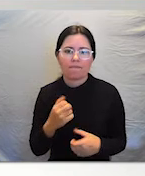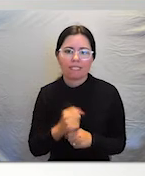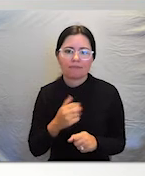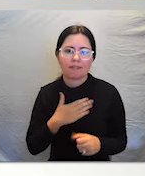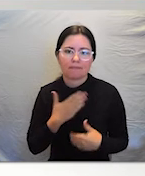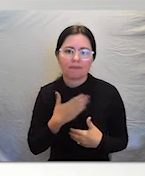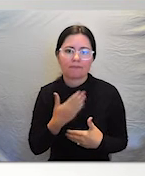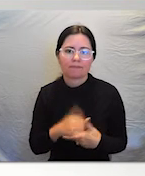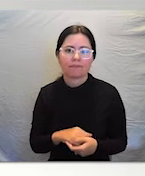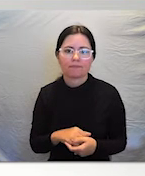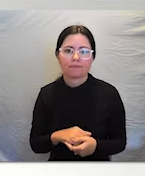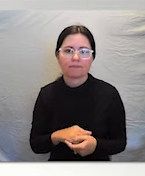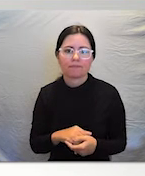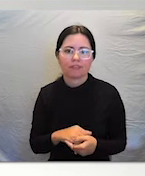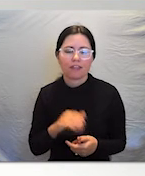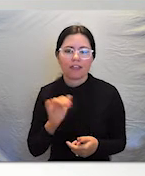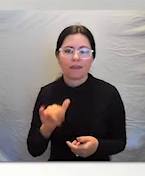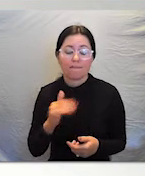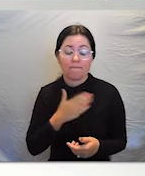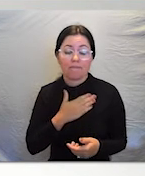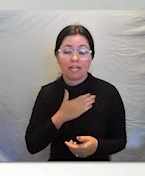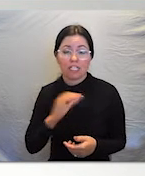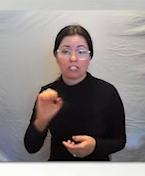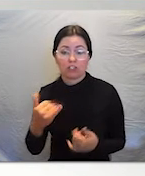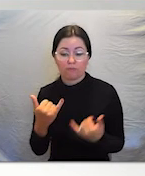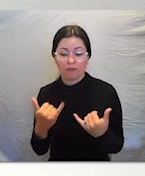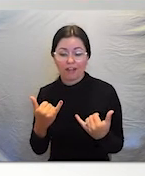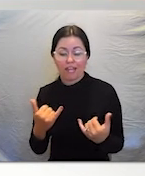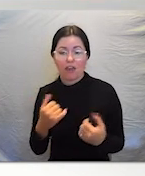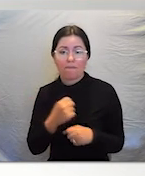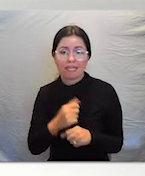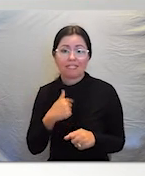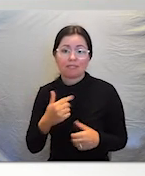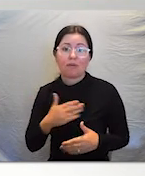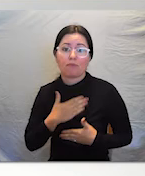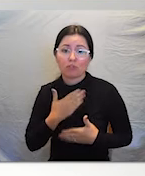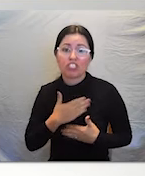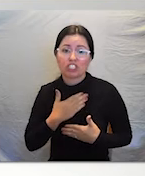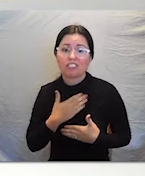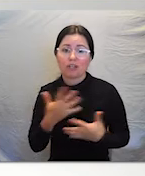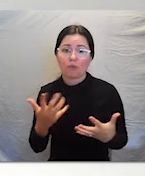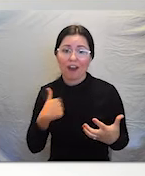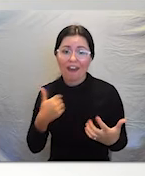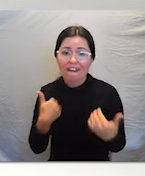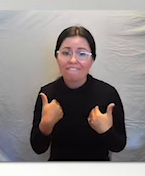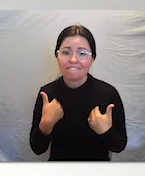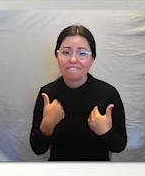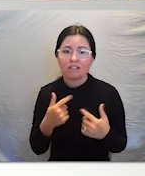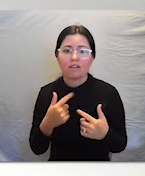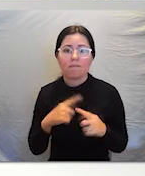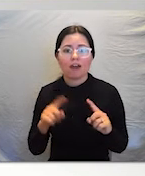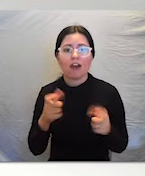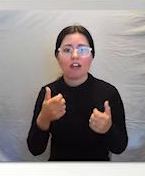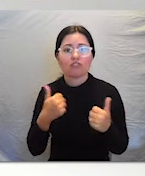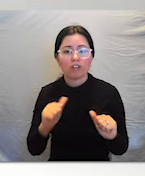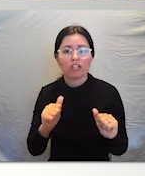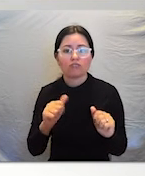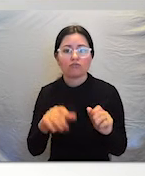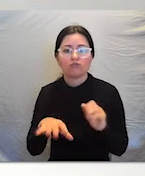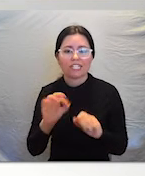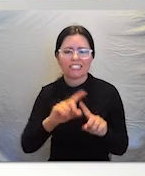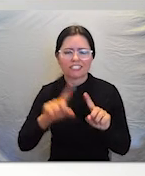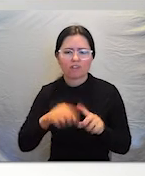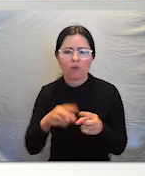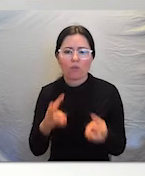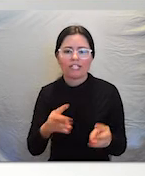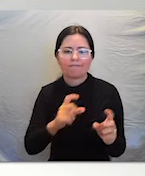my job makes me appreciate what I have, but also I try to find ways to give back. And this